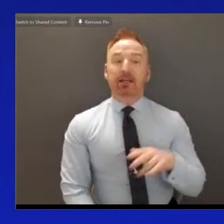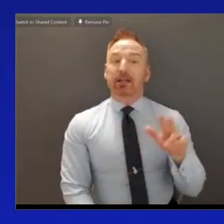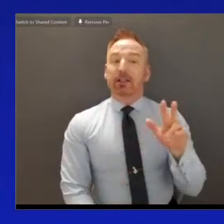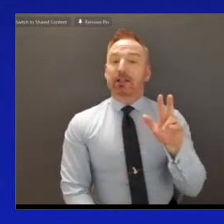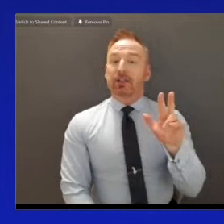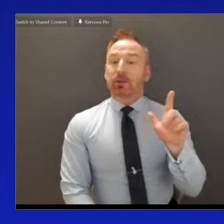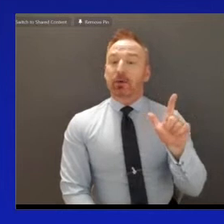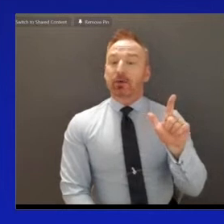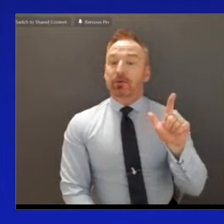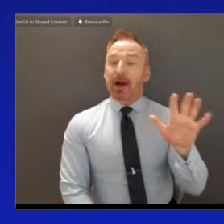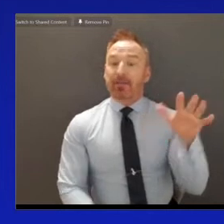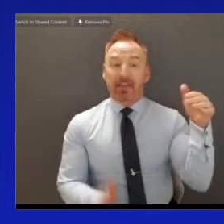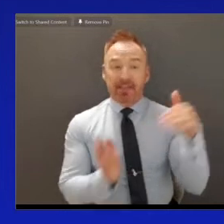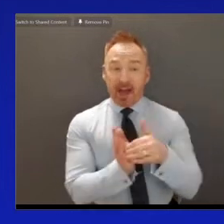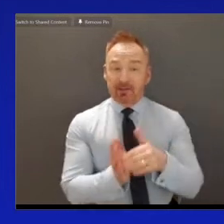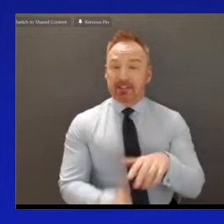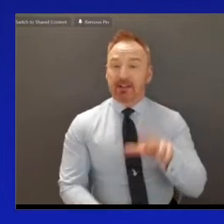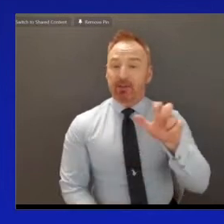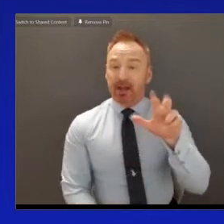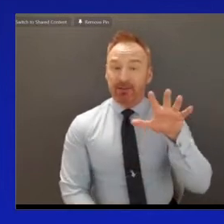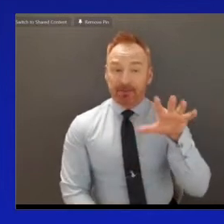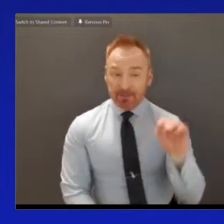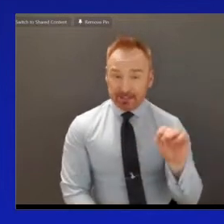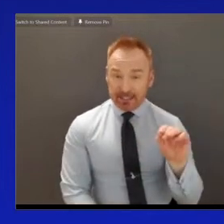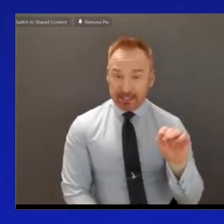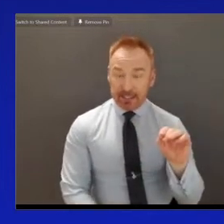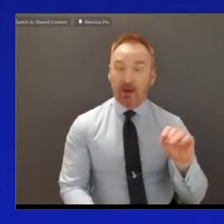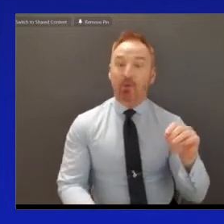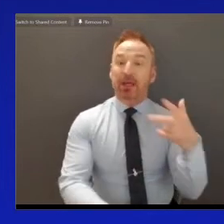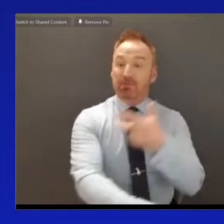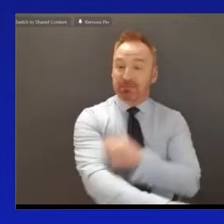23,833 doses have been administered.